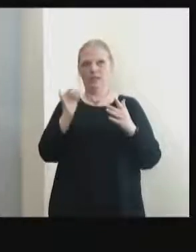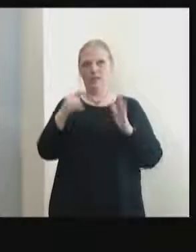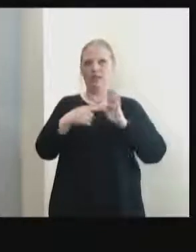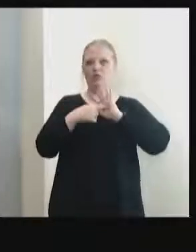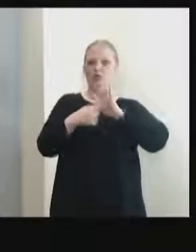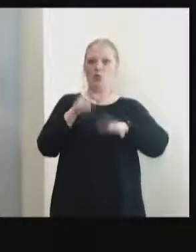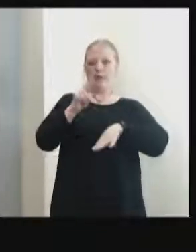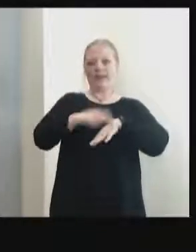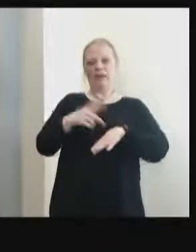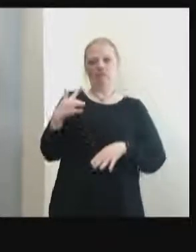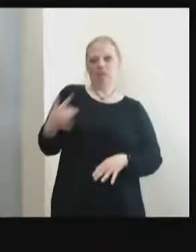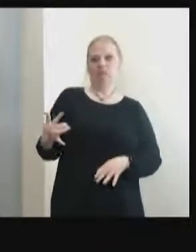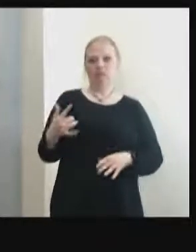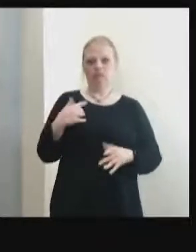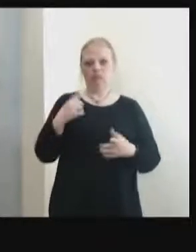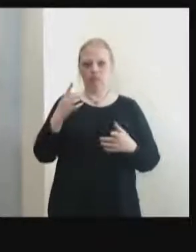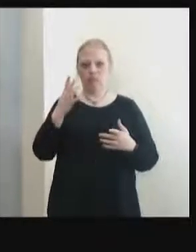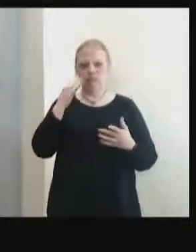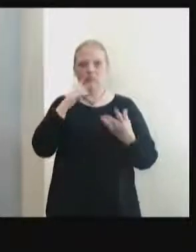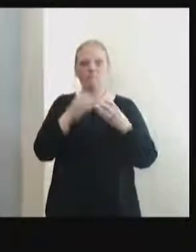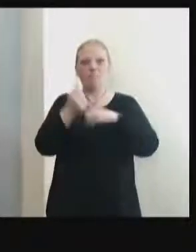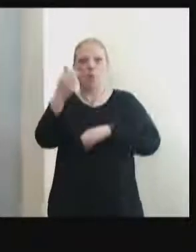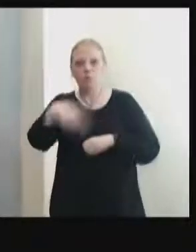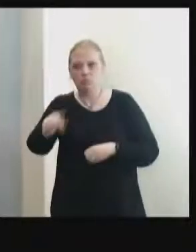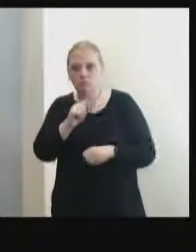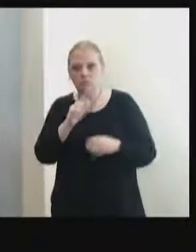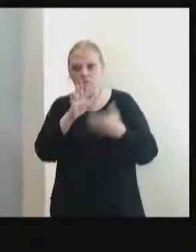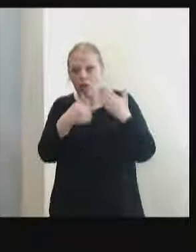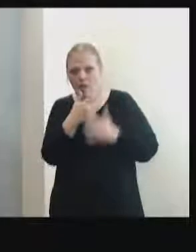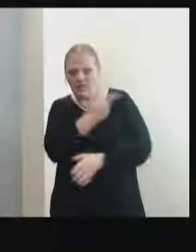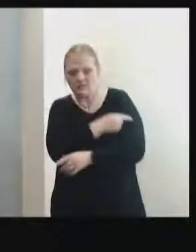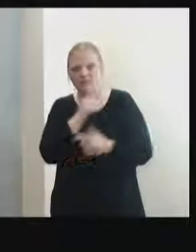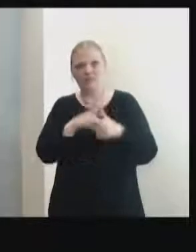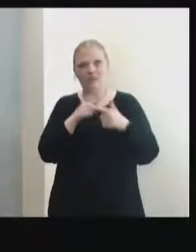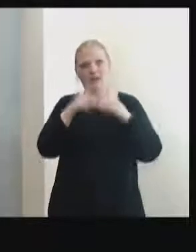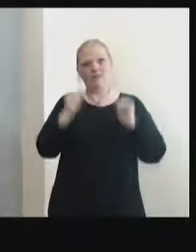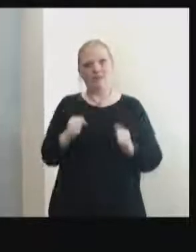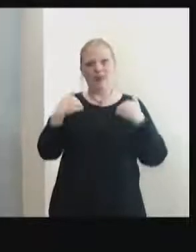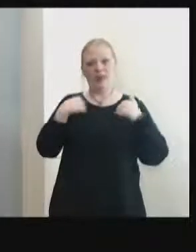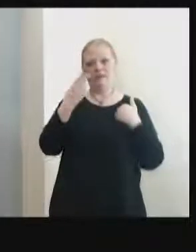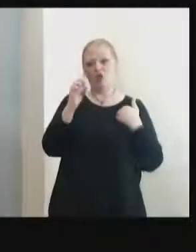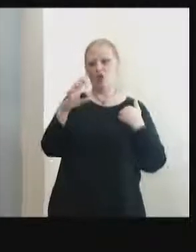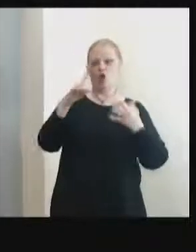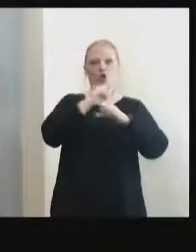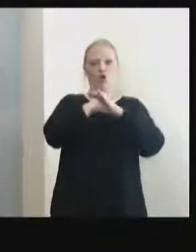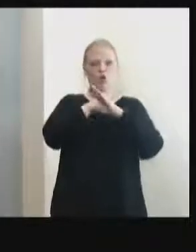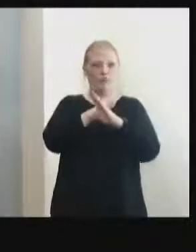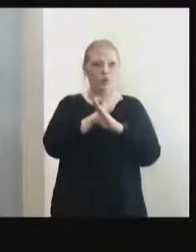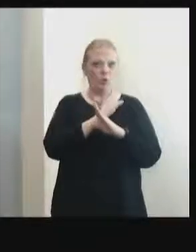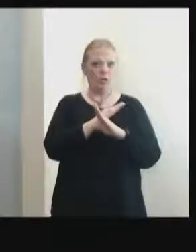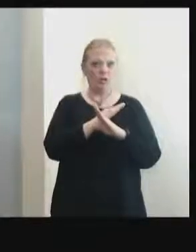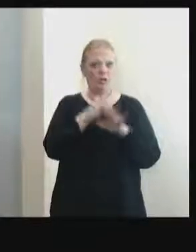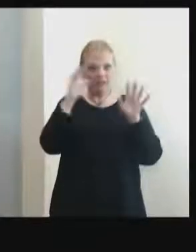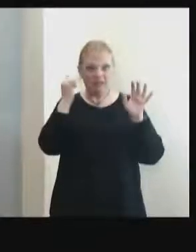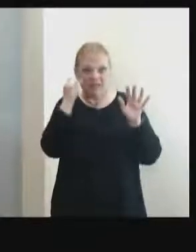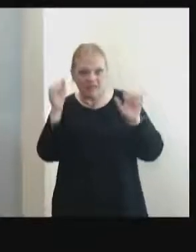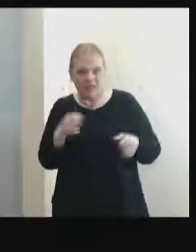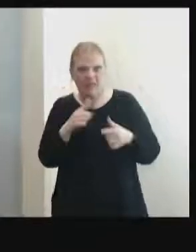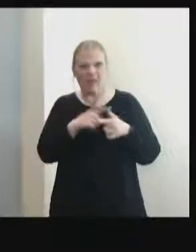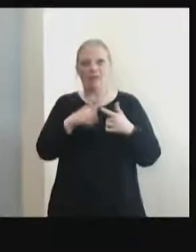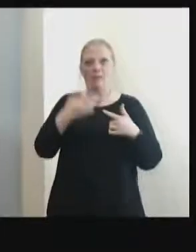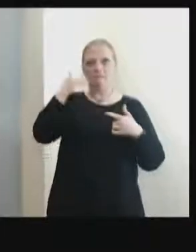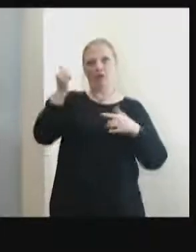by getting the vast majority of us vaccinated so we can reach herd immunity. If we do that, we will be better for it, and we will get back to